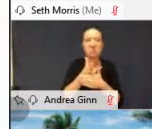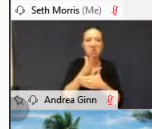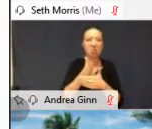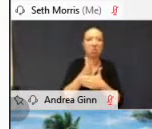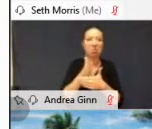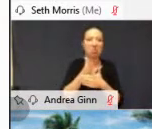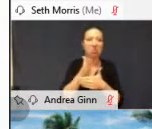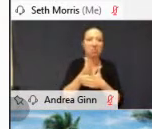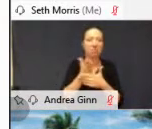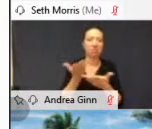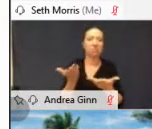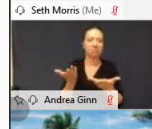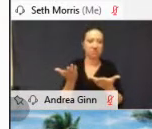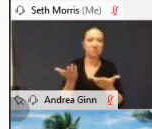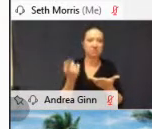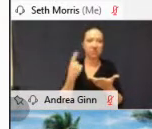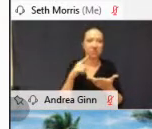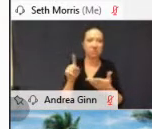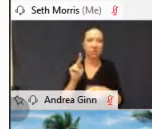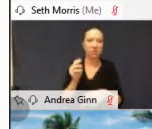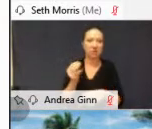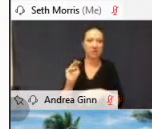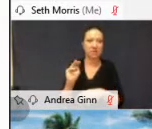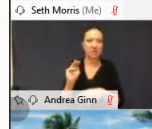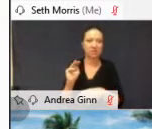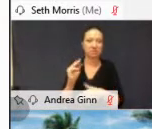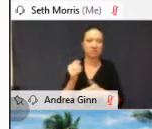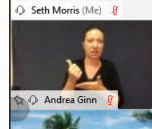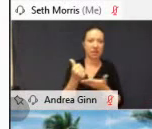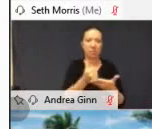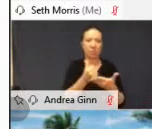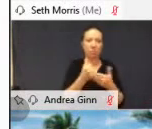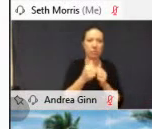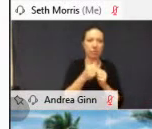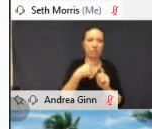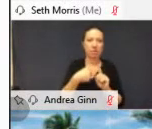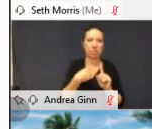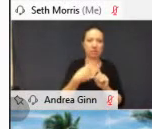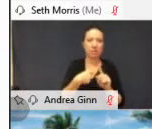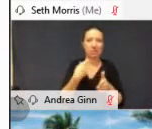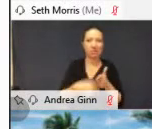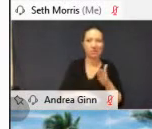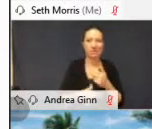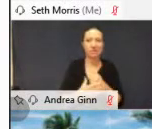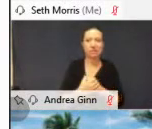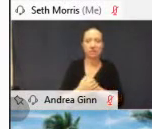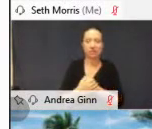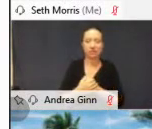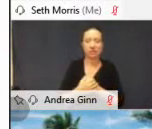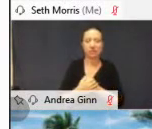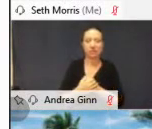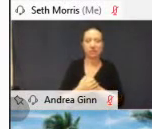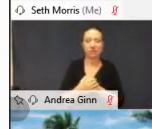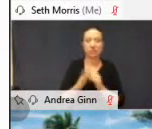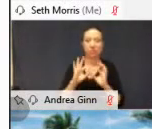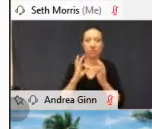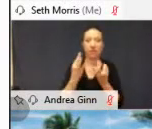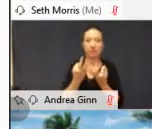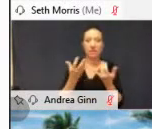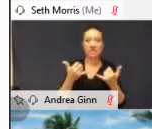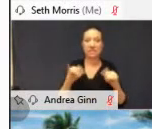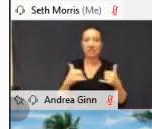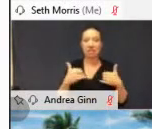to New Mexicans in terms of their premium affordability. So the family would still have that